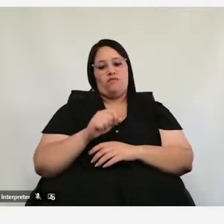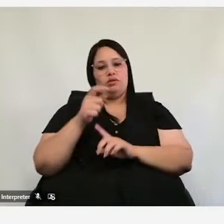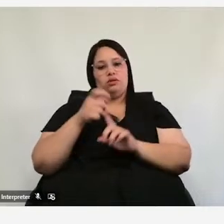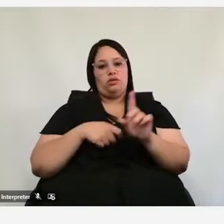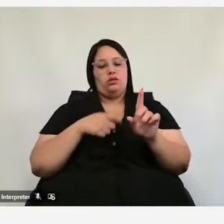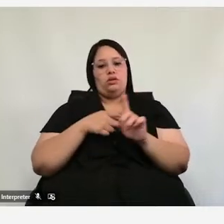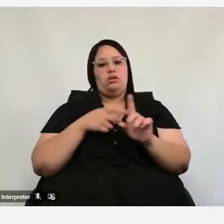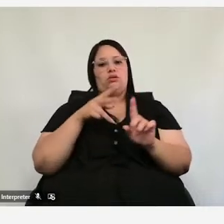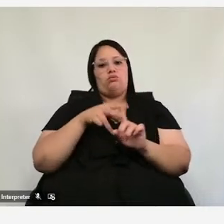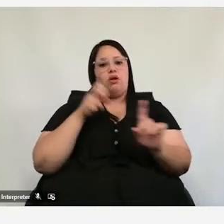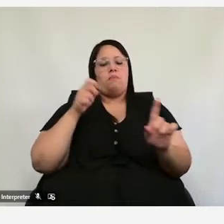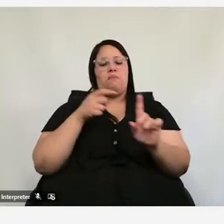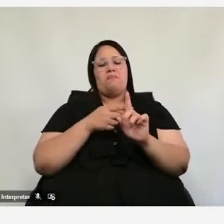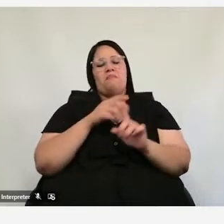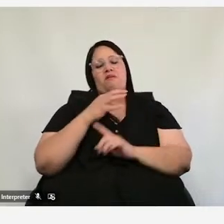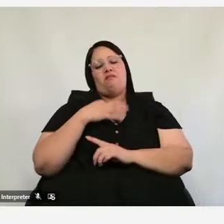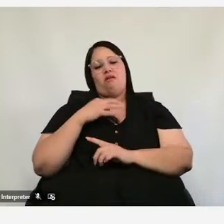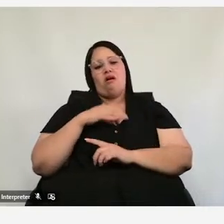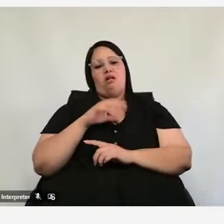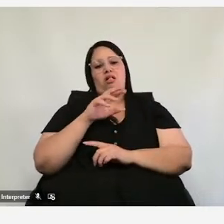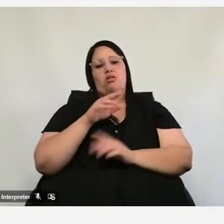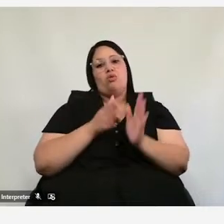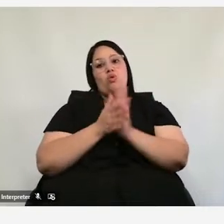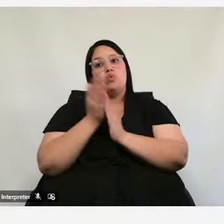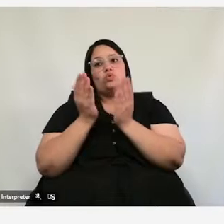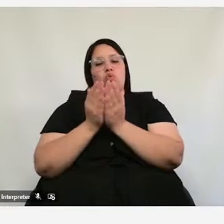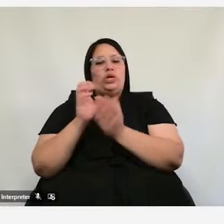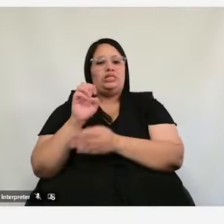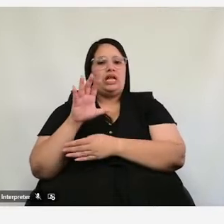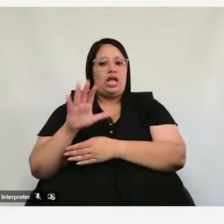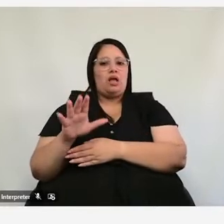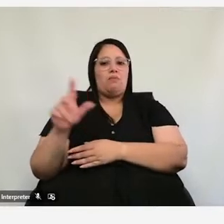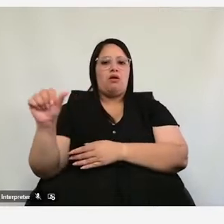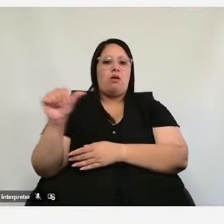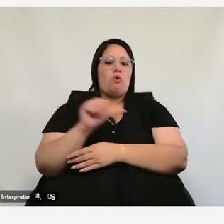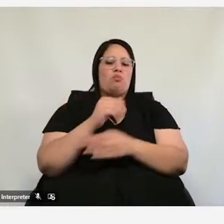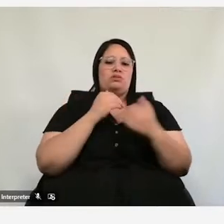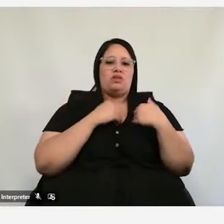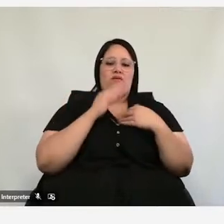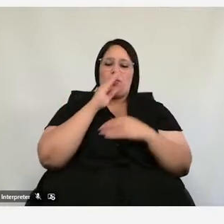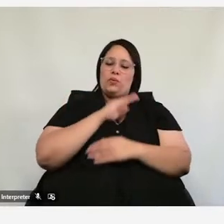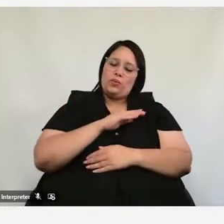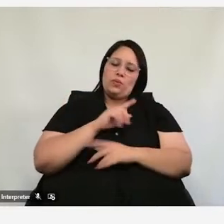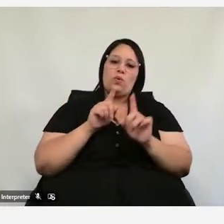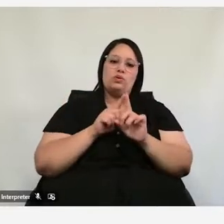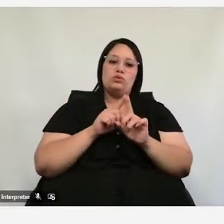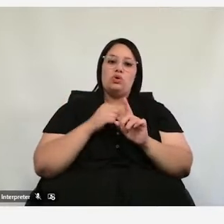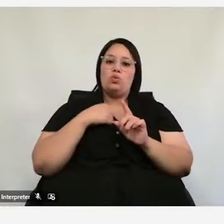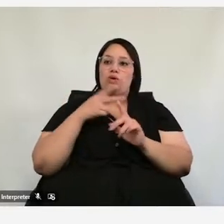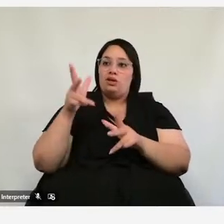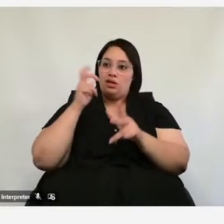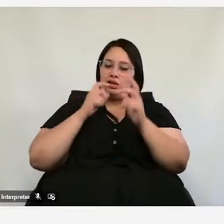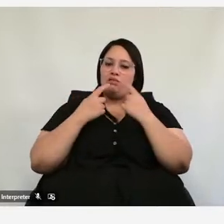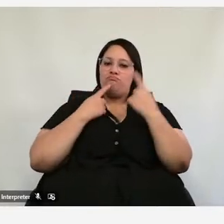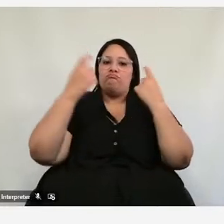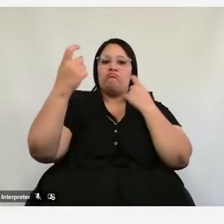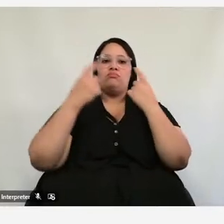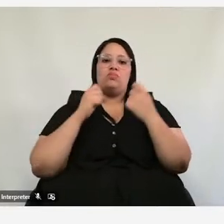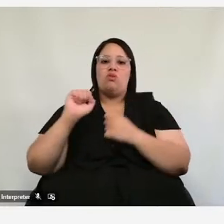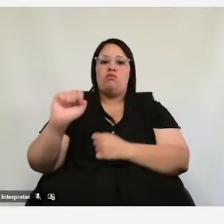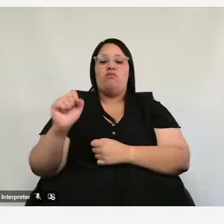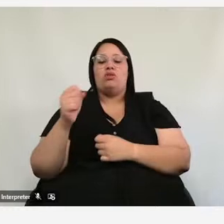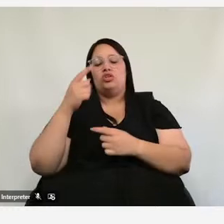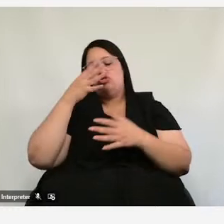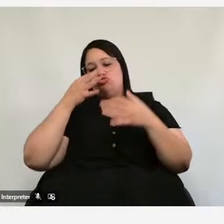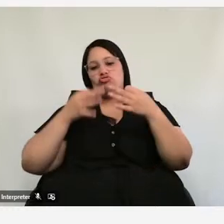rape of Twekwe, a girl who went to school in the Eastern Cape and never came home safe. As we echo the loud cries of #justice